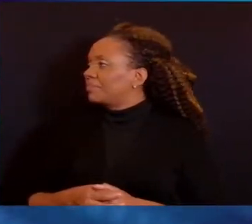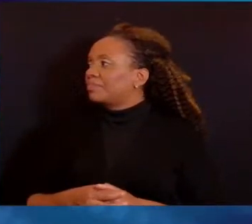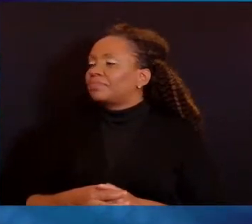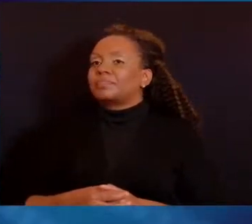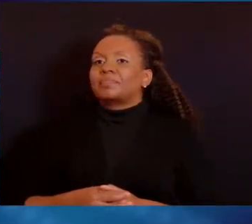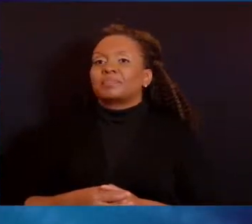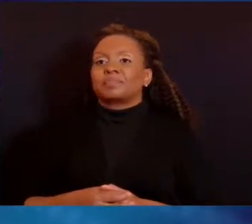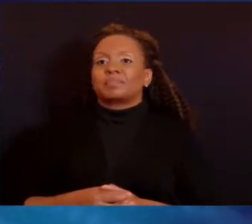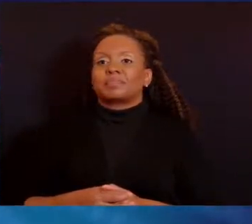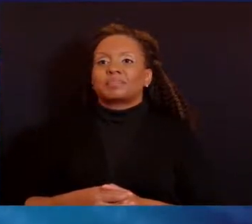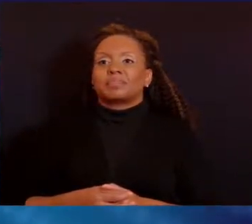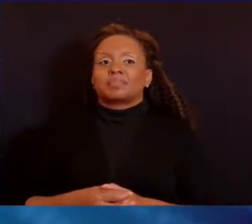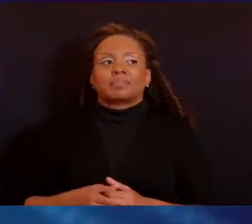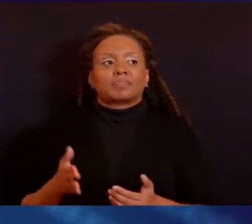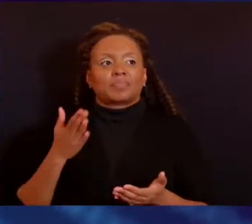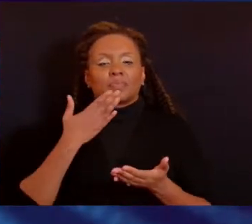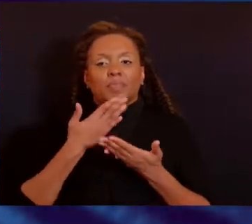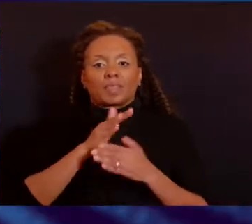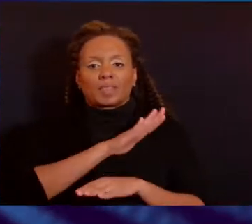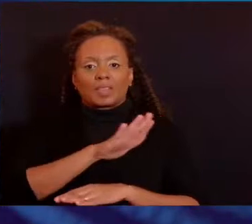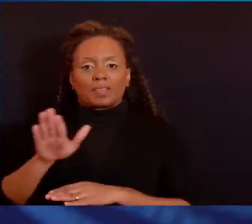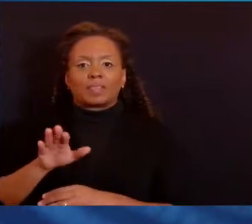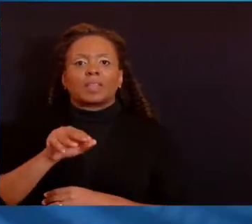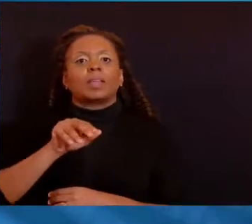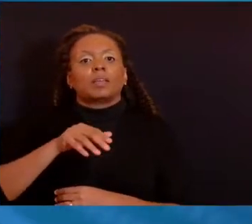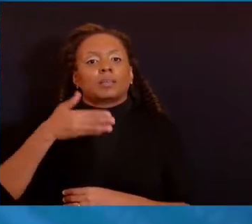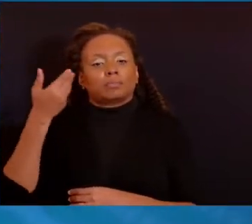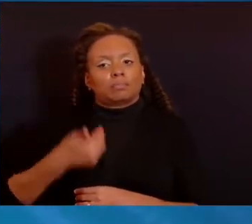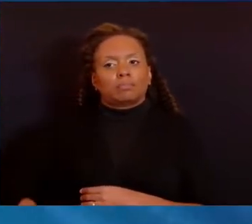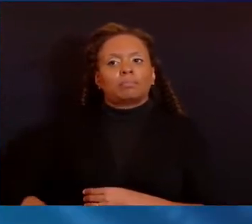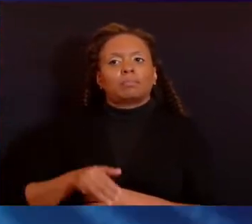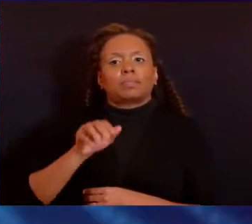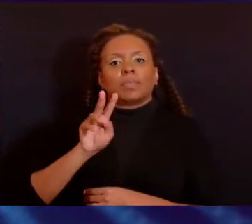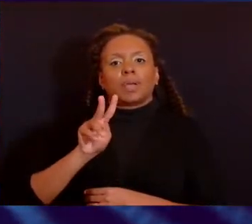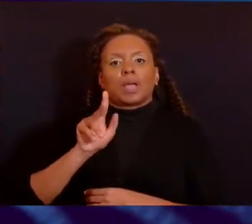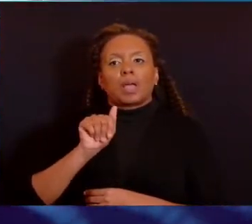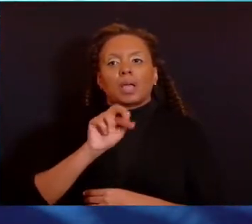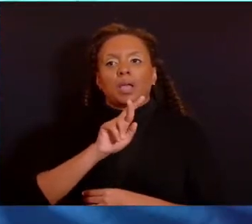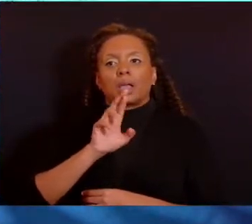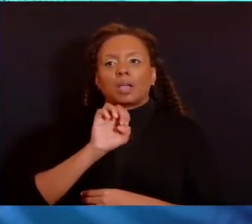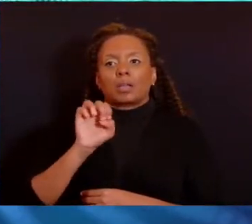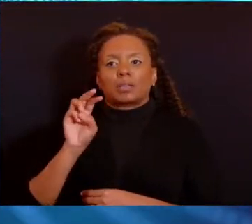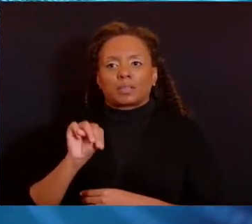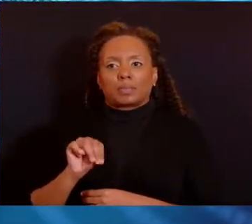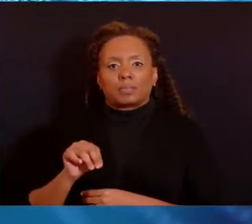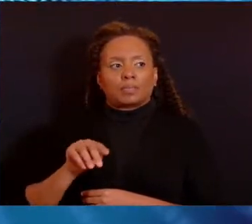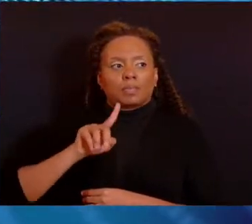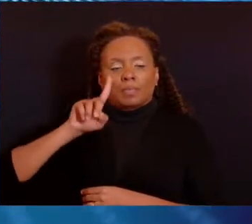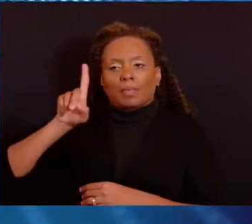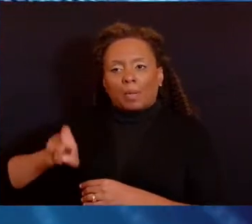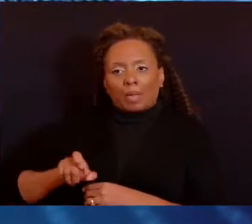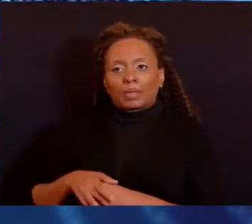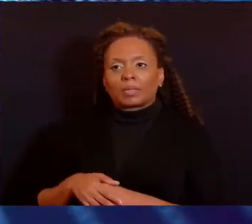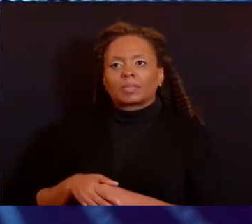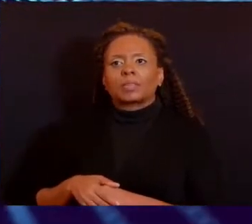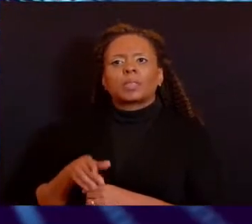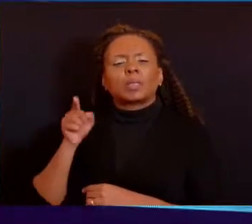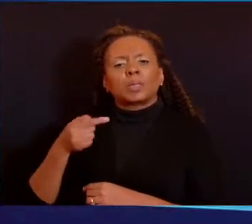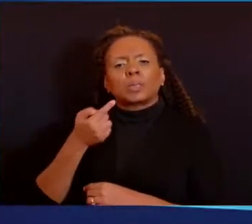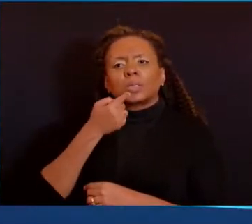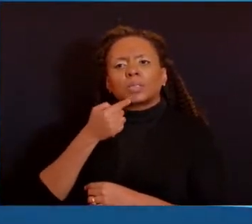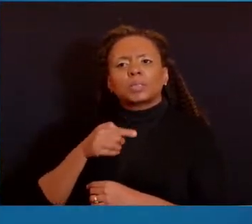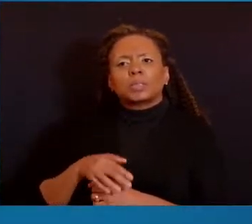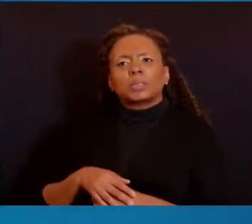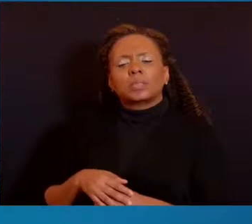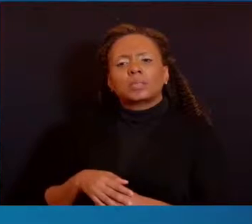Good evening. Kareem Smith from Barbados today. I also have a question for Mr. Best. And I mean, early on in your presentation,